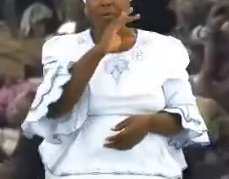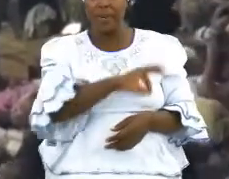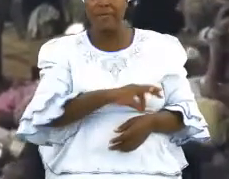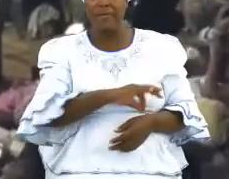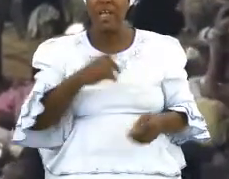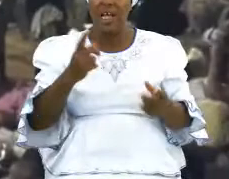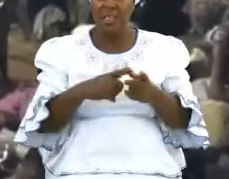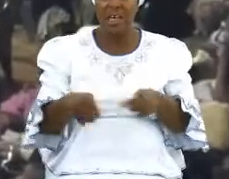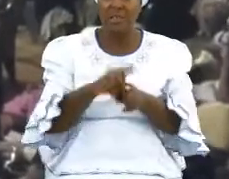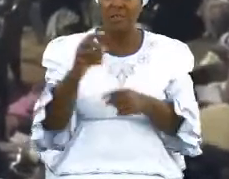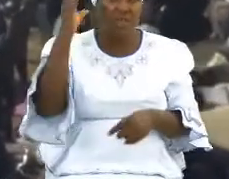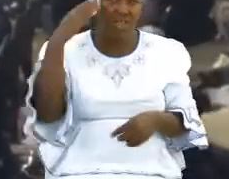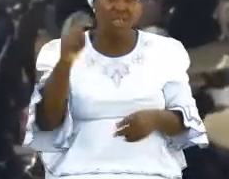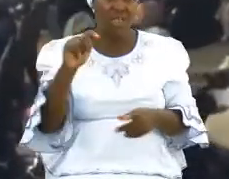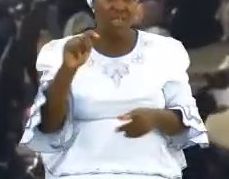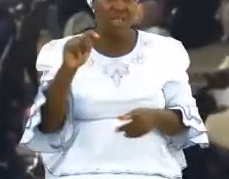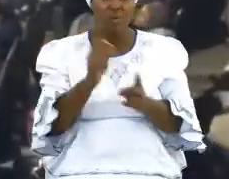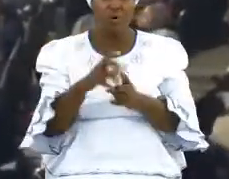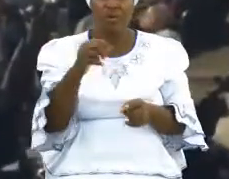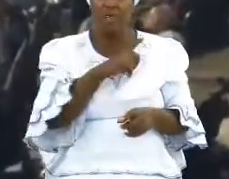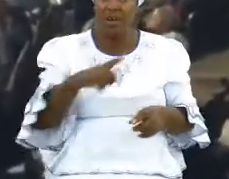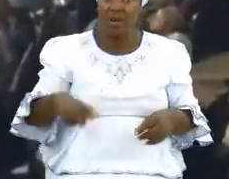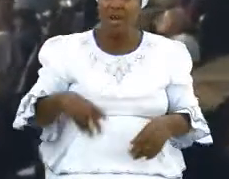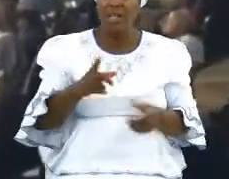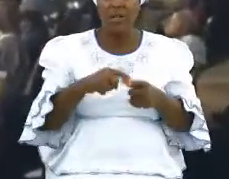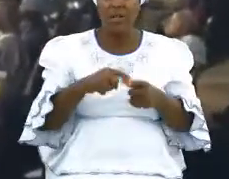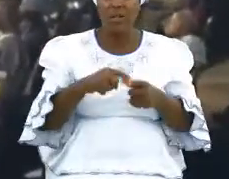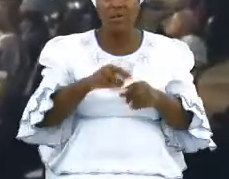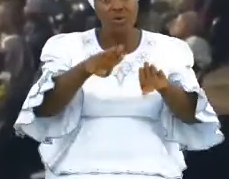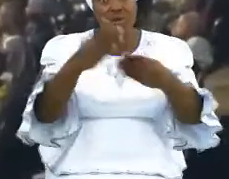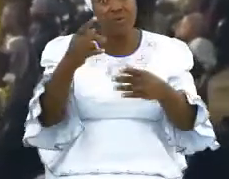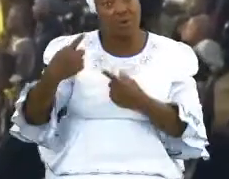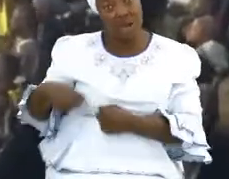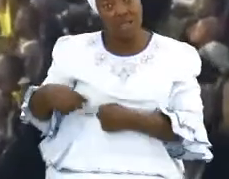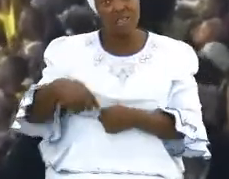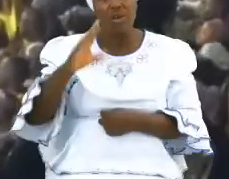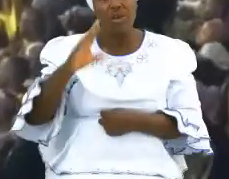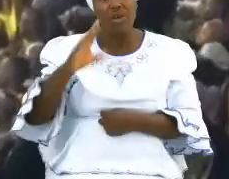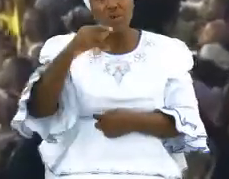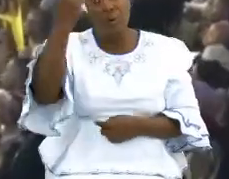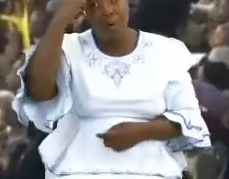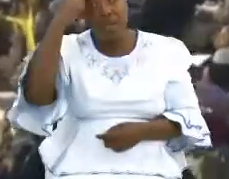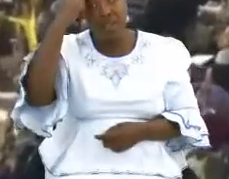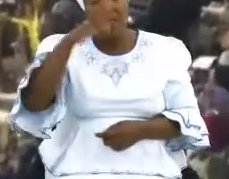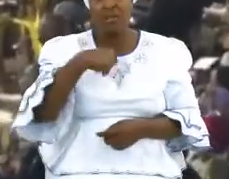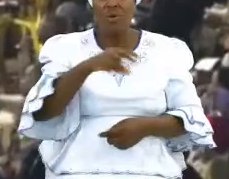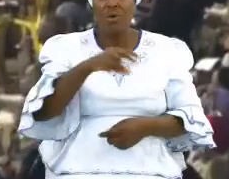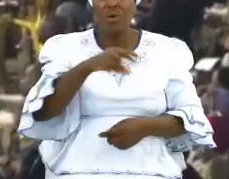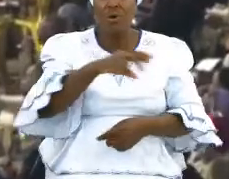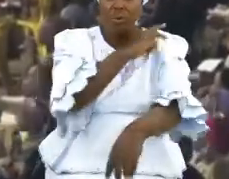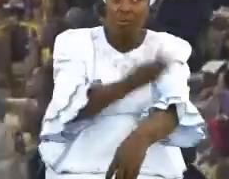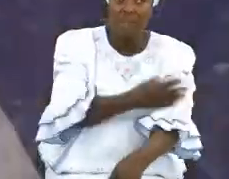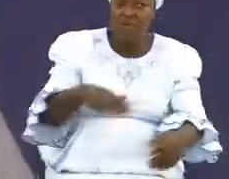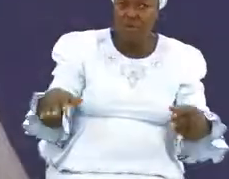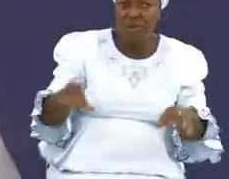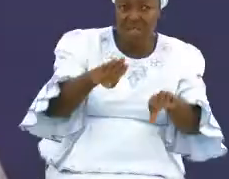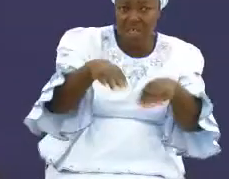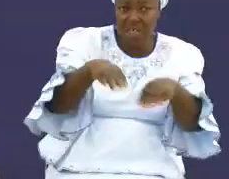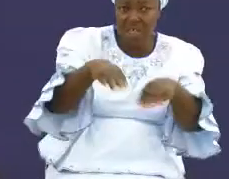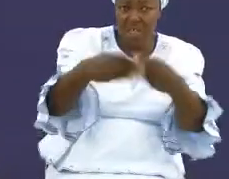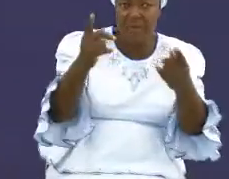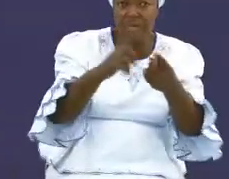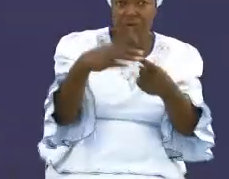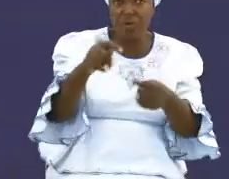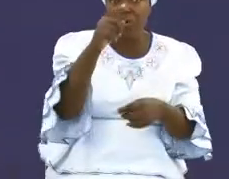the word of the Lord and you give your heart and your mind and your will to the word of